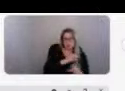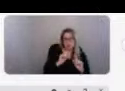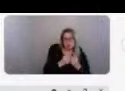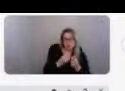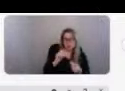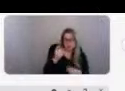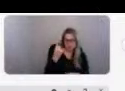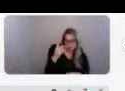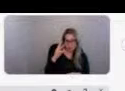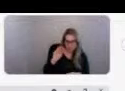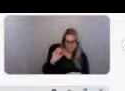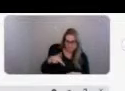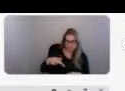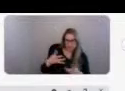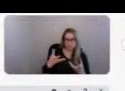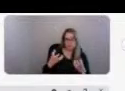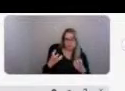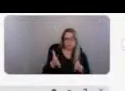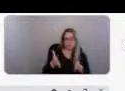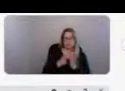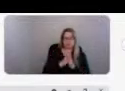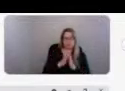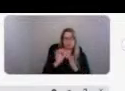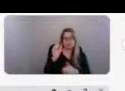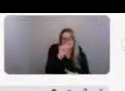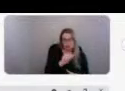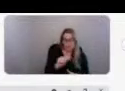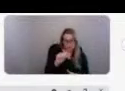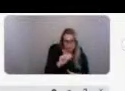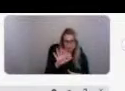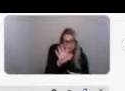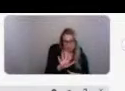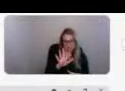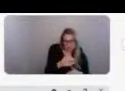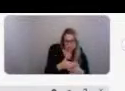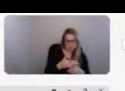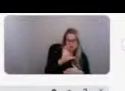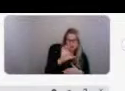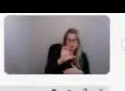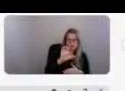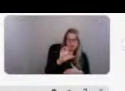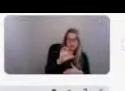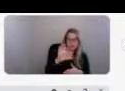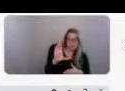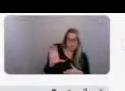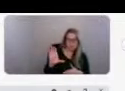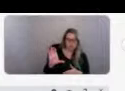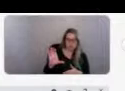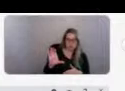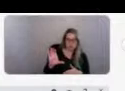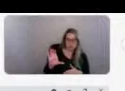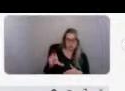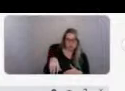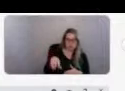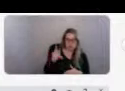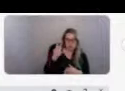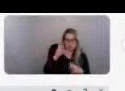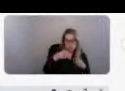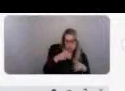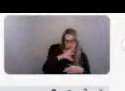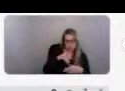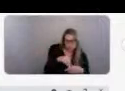map i would like to request that the area between k creek road and i-17 be included in city one